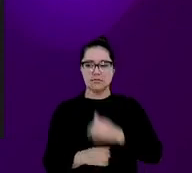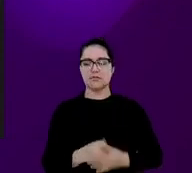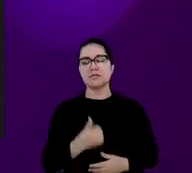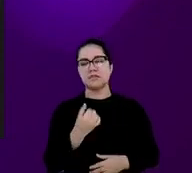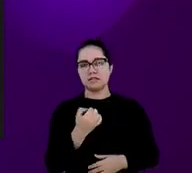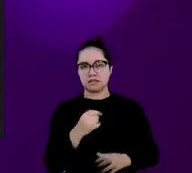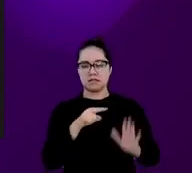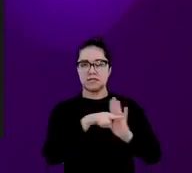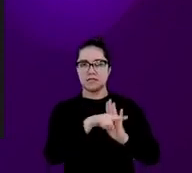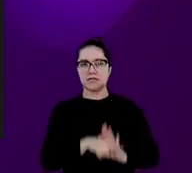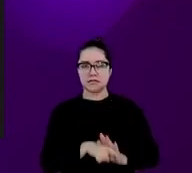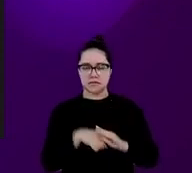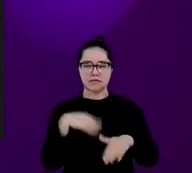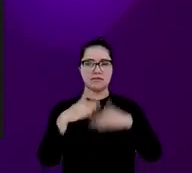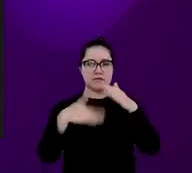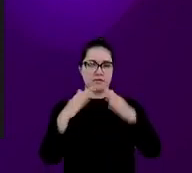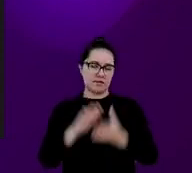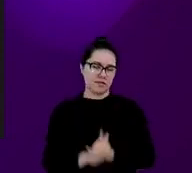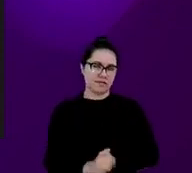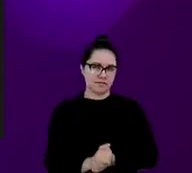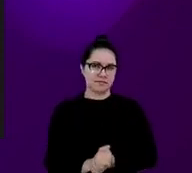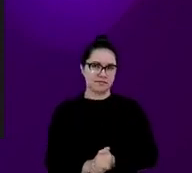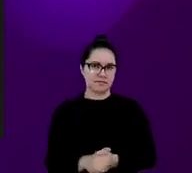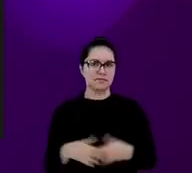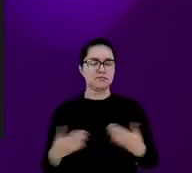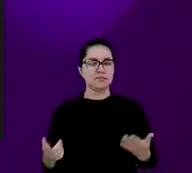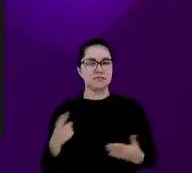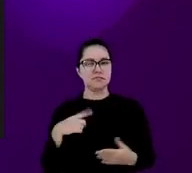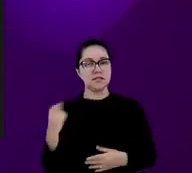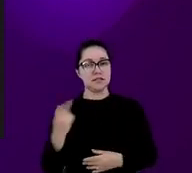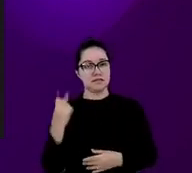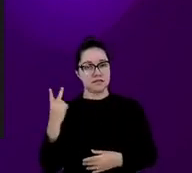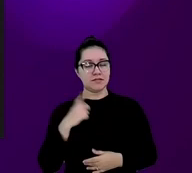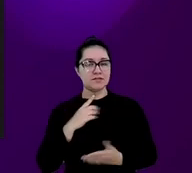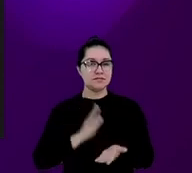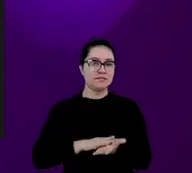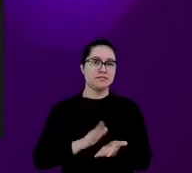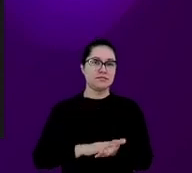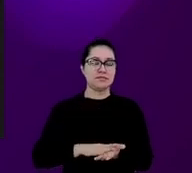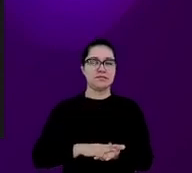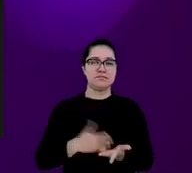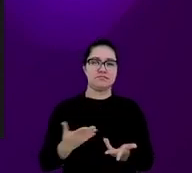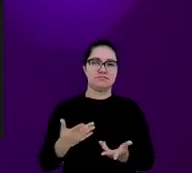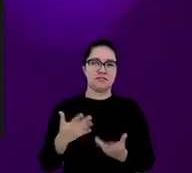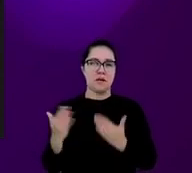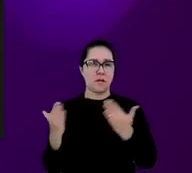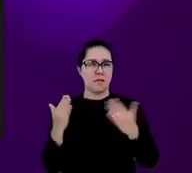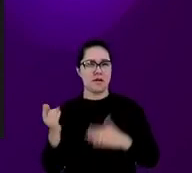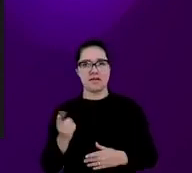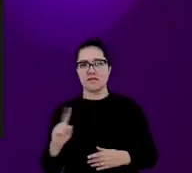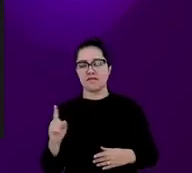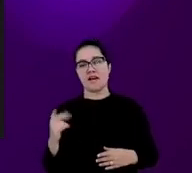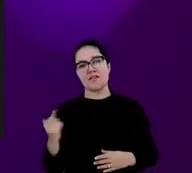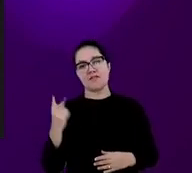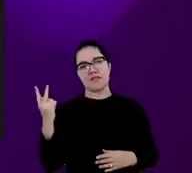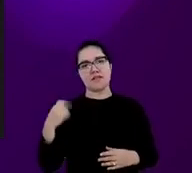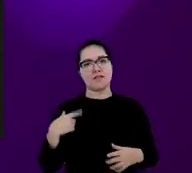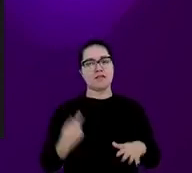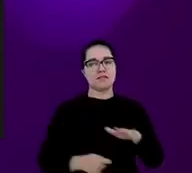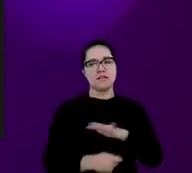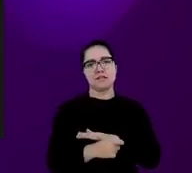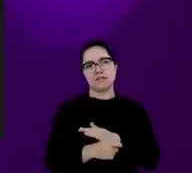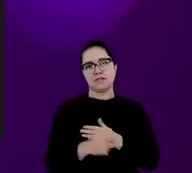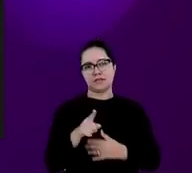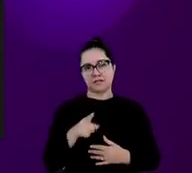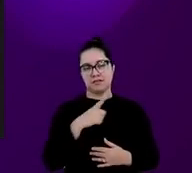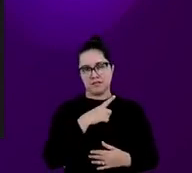cost to produce a medicine, but much more related for marketing and Right, so. And yeah, I mean, that applies